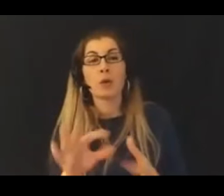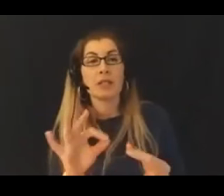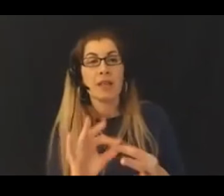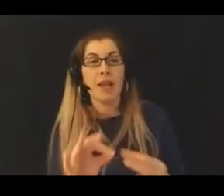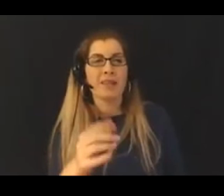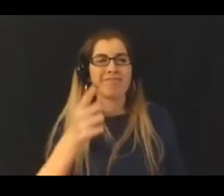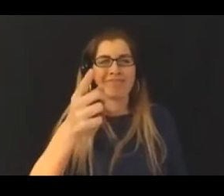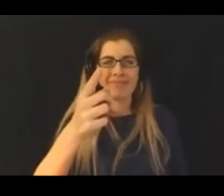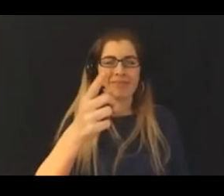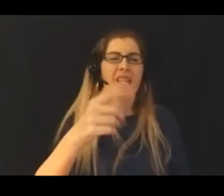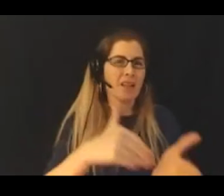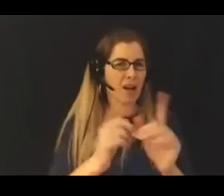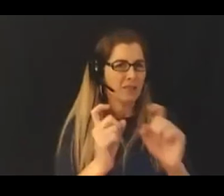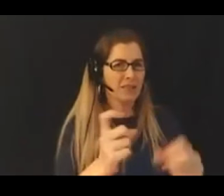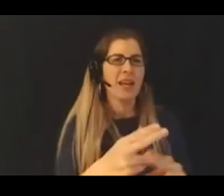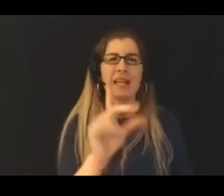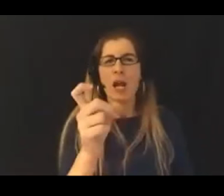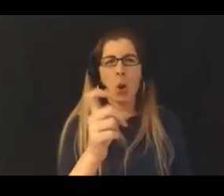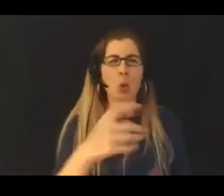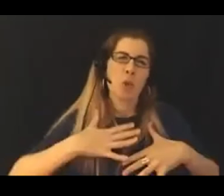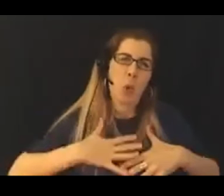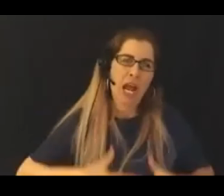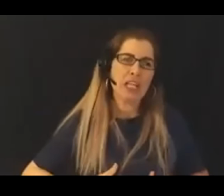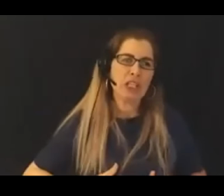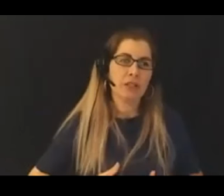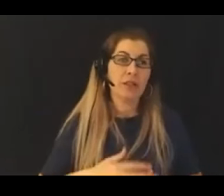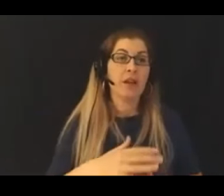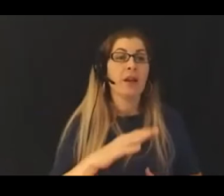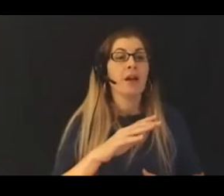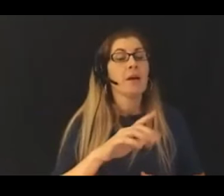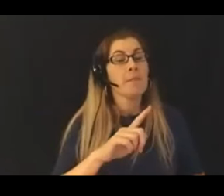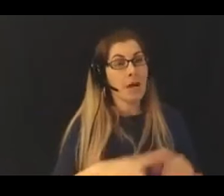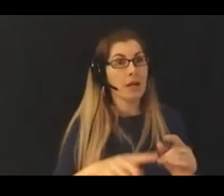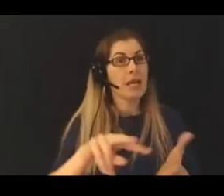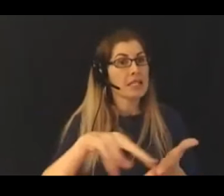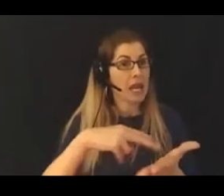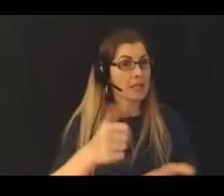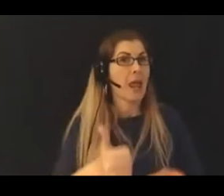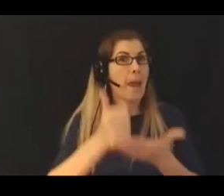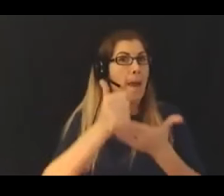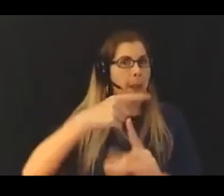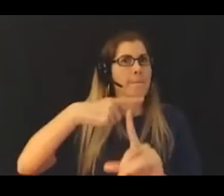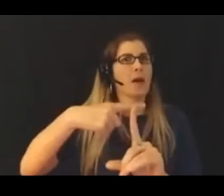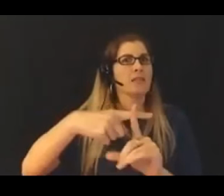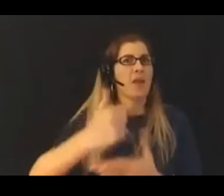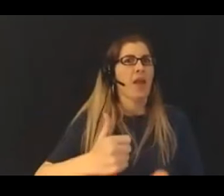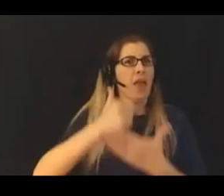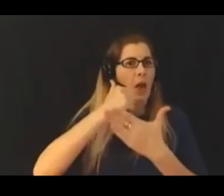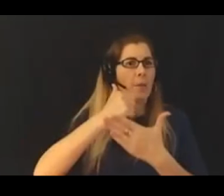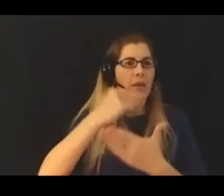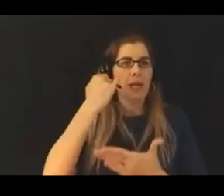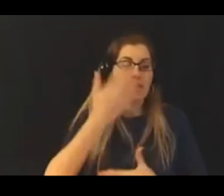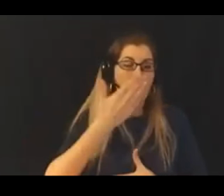with depression and had good and bad days, and that dance tends to be a positive impact in their life, and they were having a bad